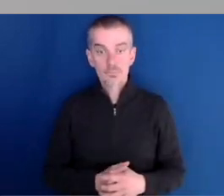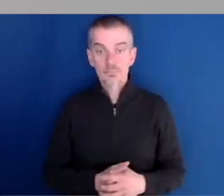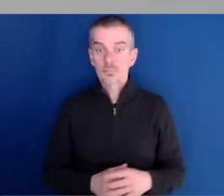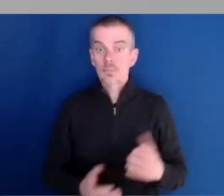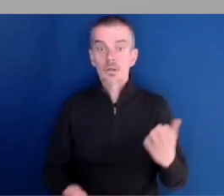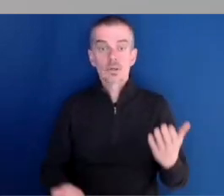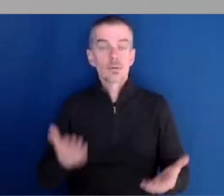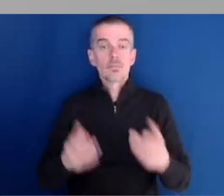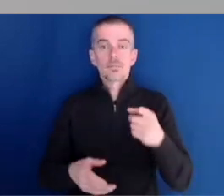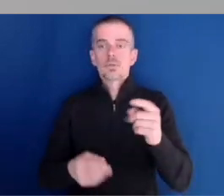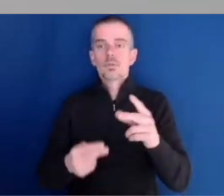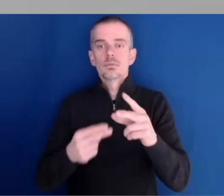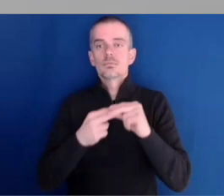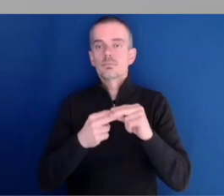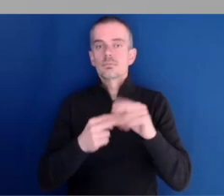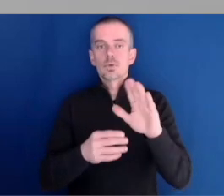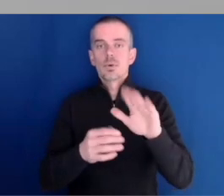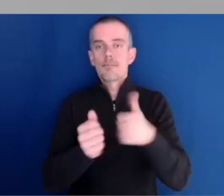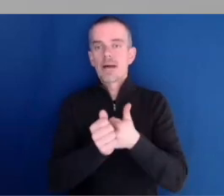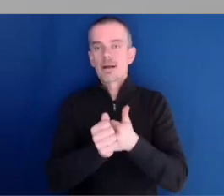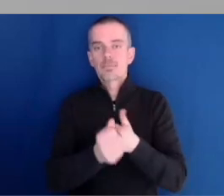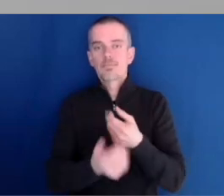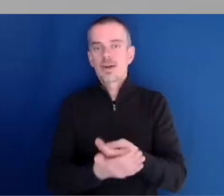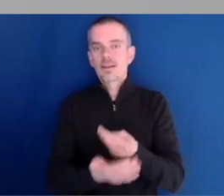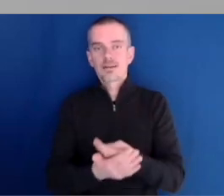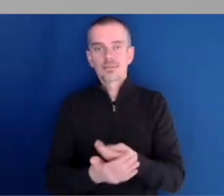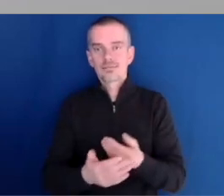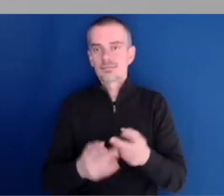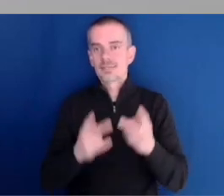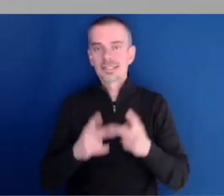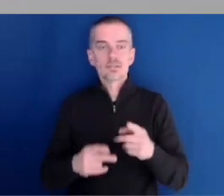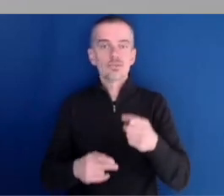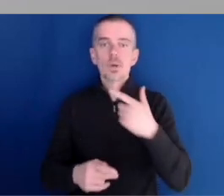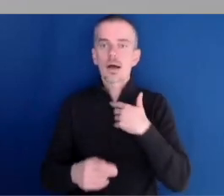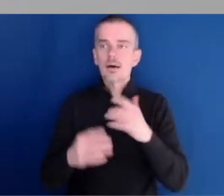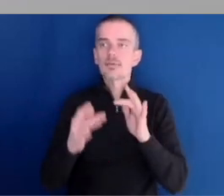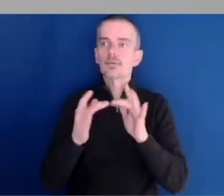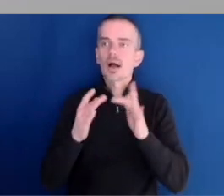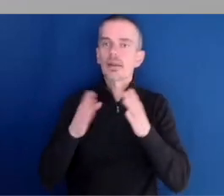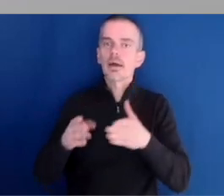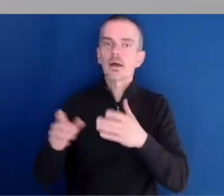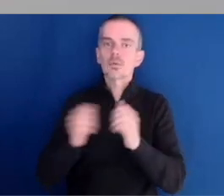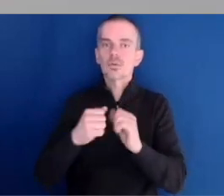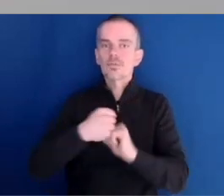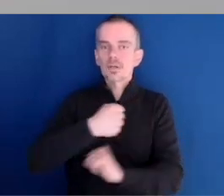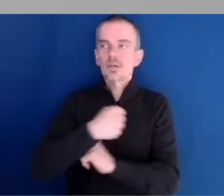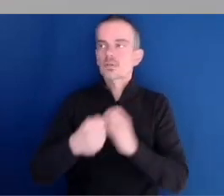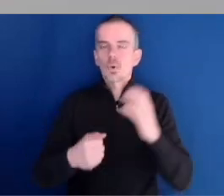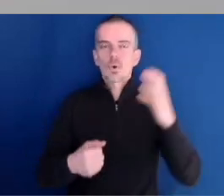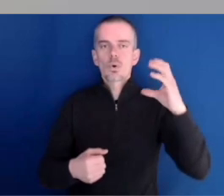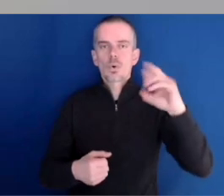some of your, backup sources of funding, right? So if you have any foundation contacts or any, maybe even corporate